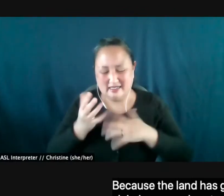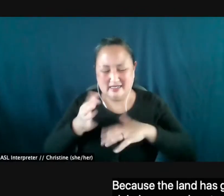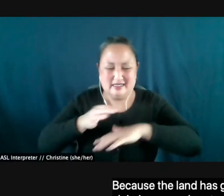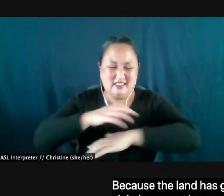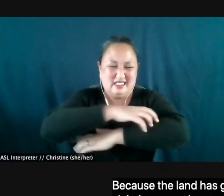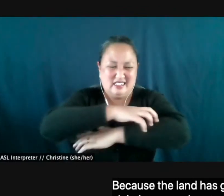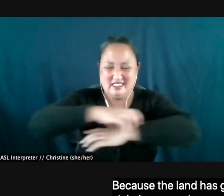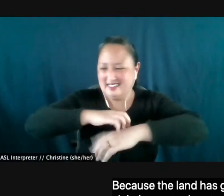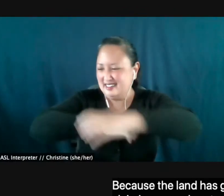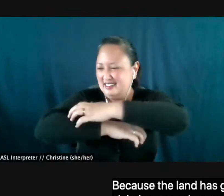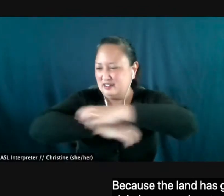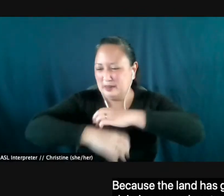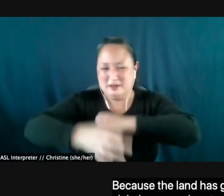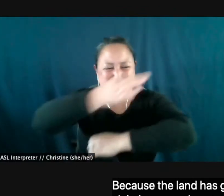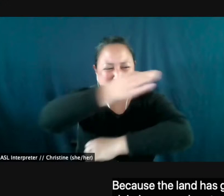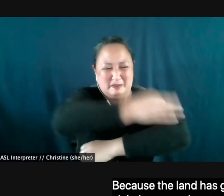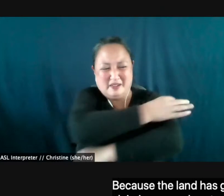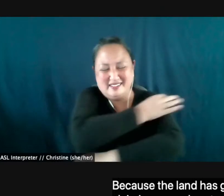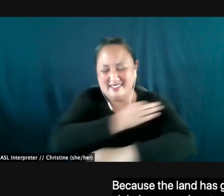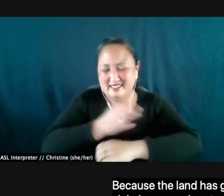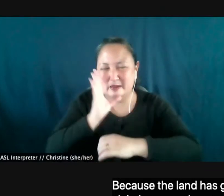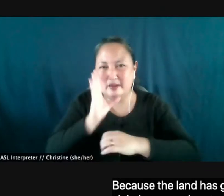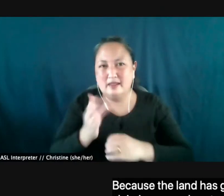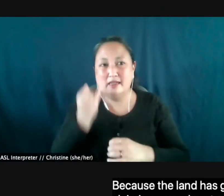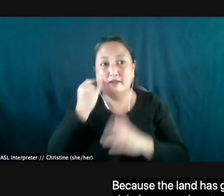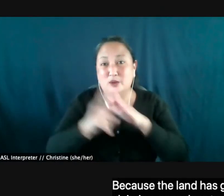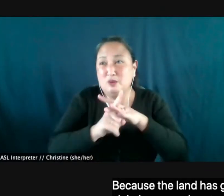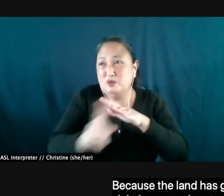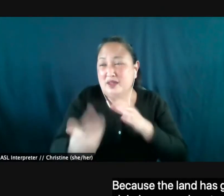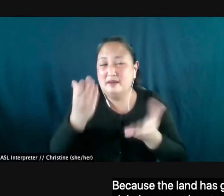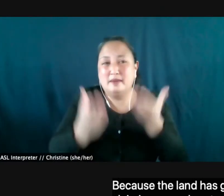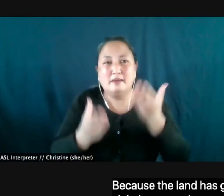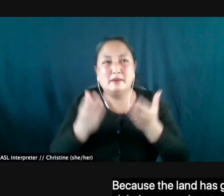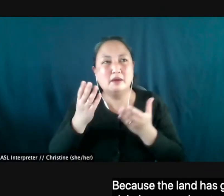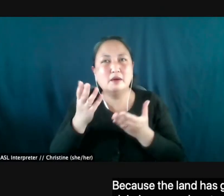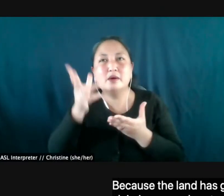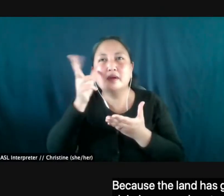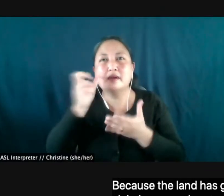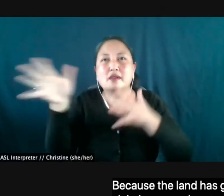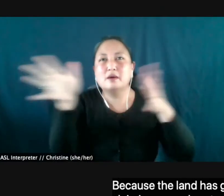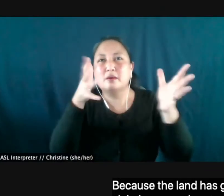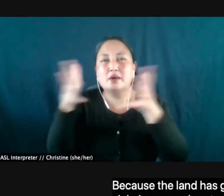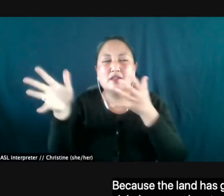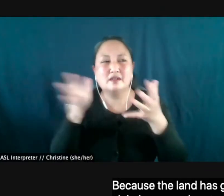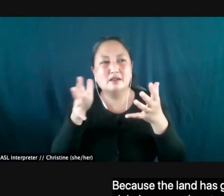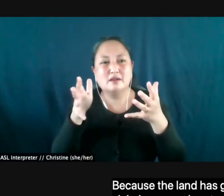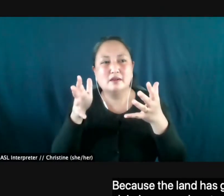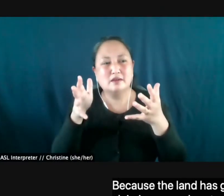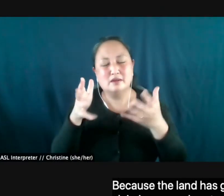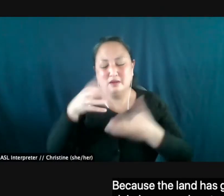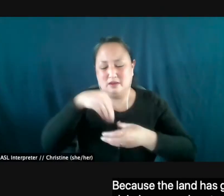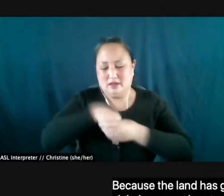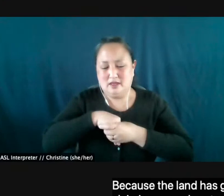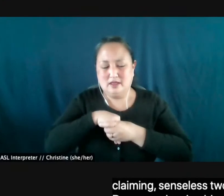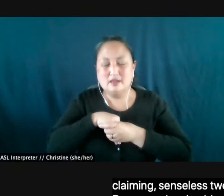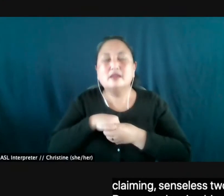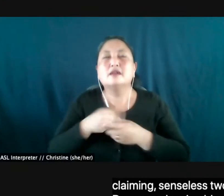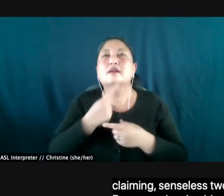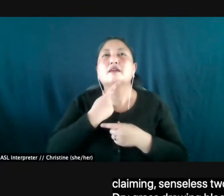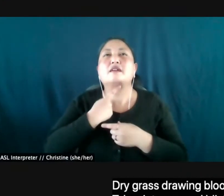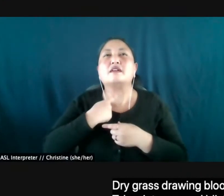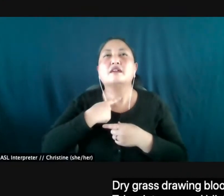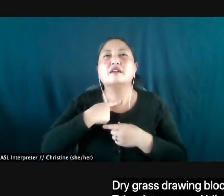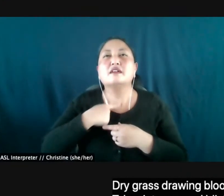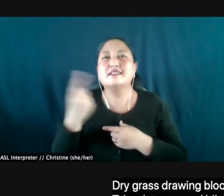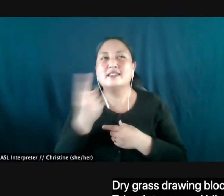striped or spotted. Then, if you ran, you might hear on the wind or welling up in your own parched mouth, something